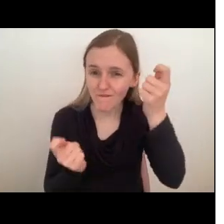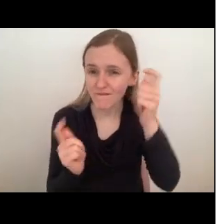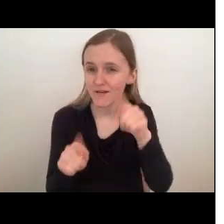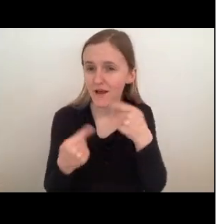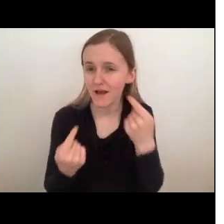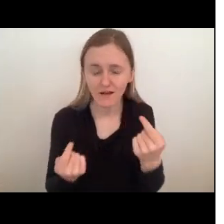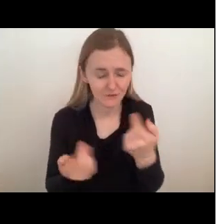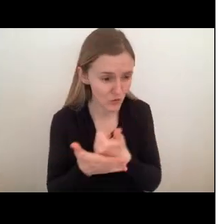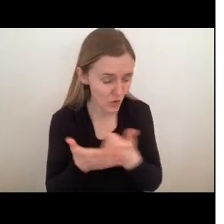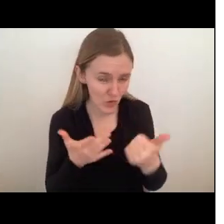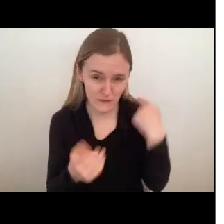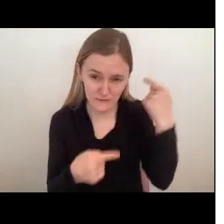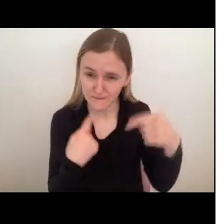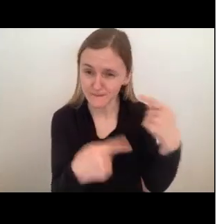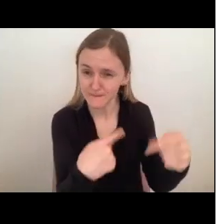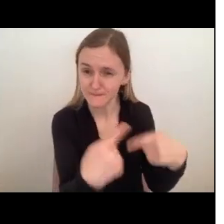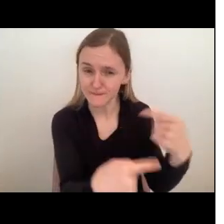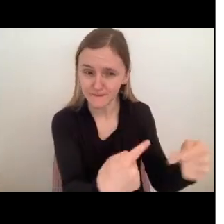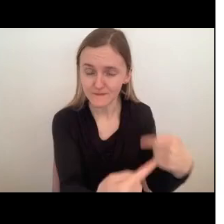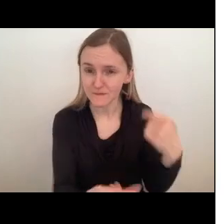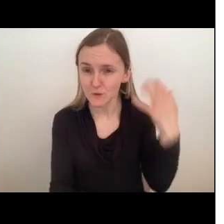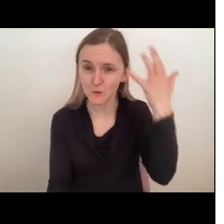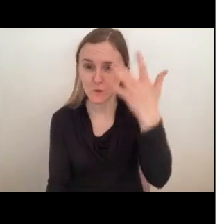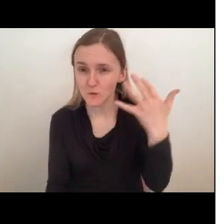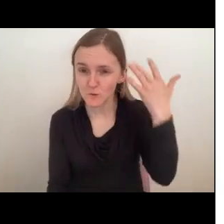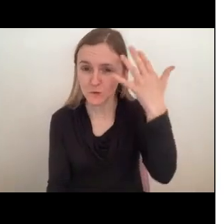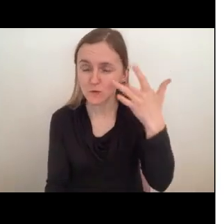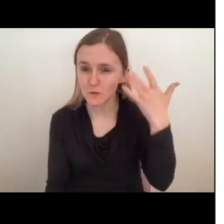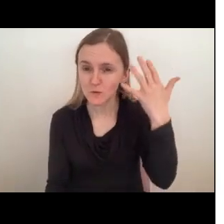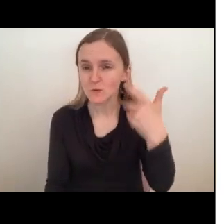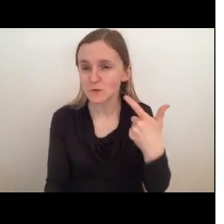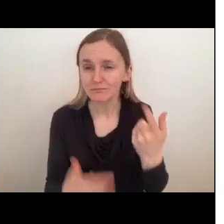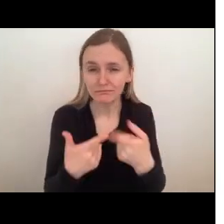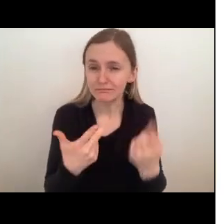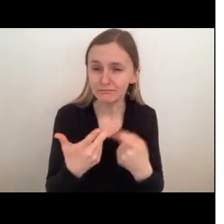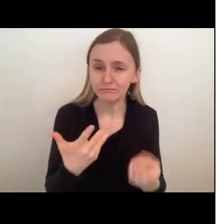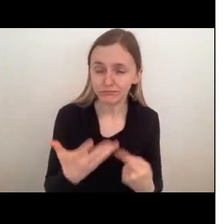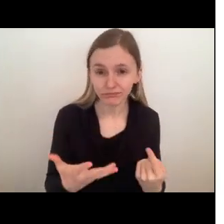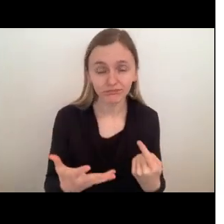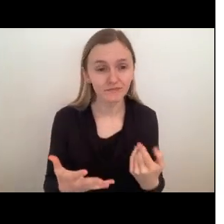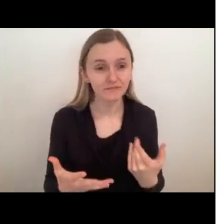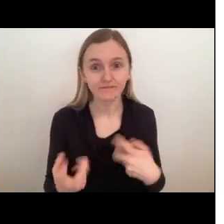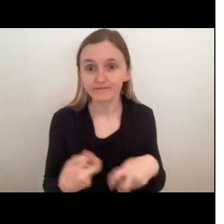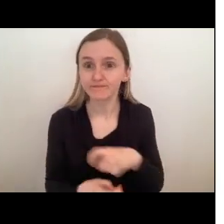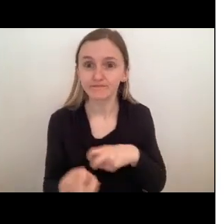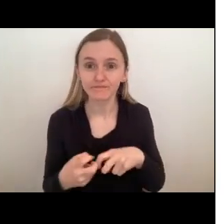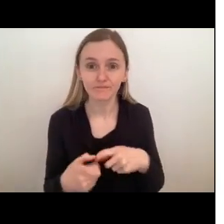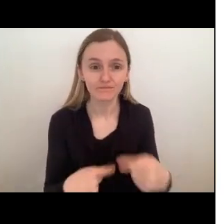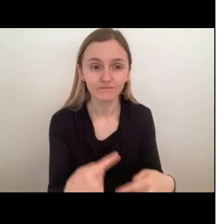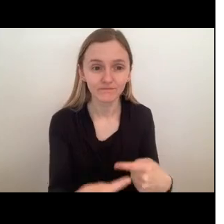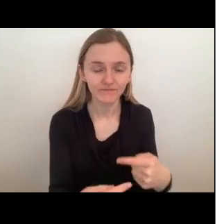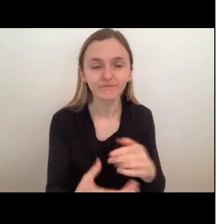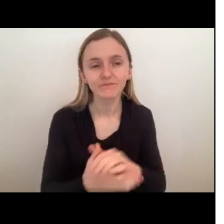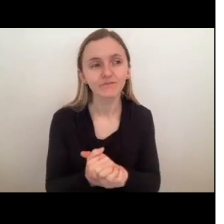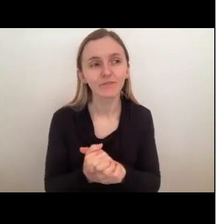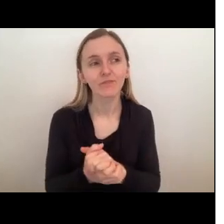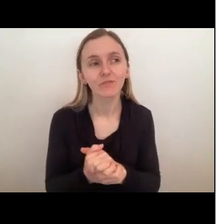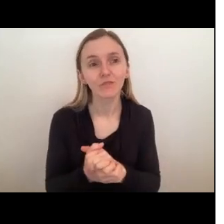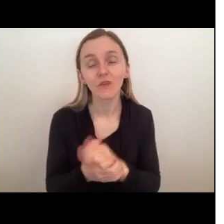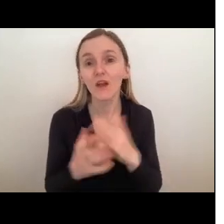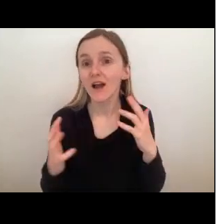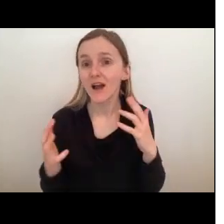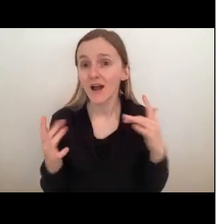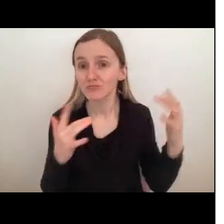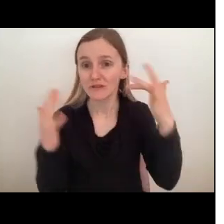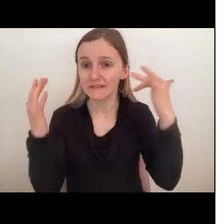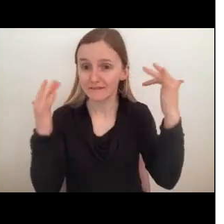thinking about something, always got lots of tabs open and always on the go. And also in terms of hyperactivity, what we can also see